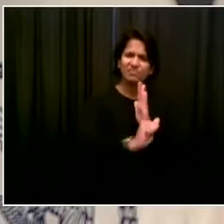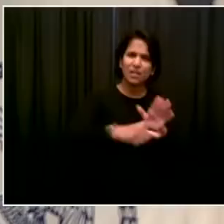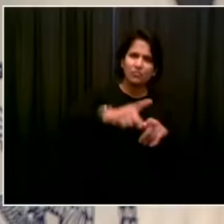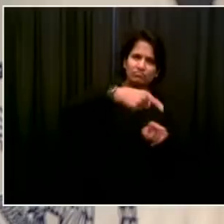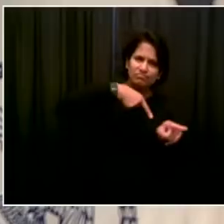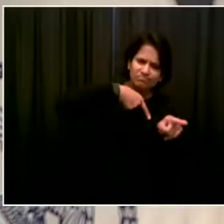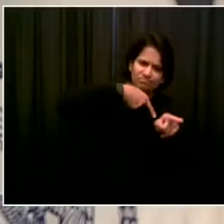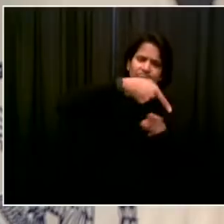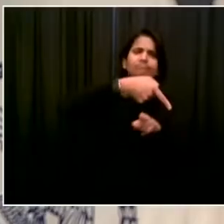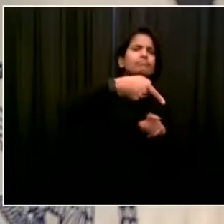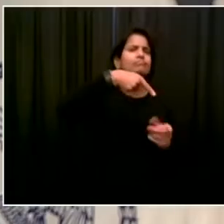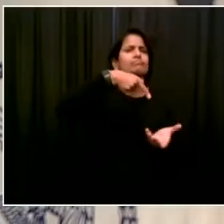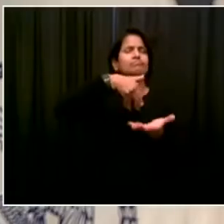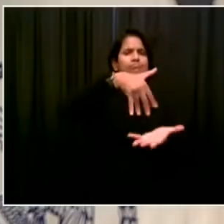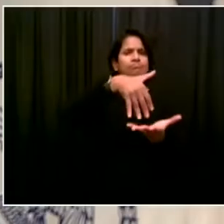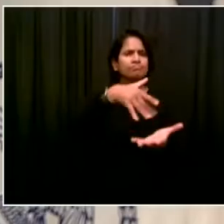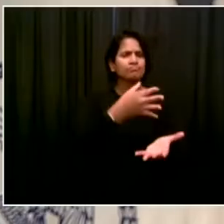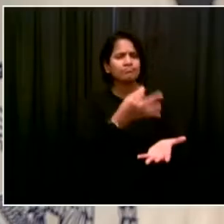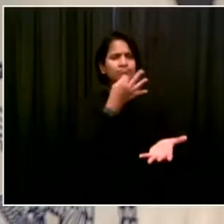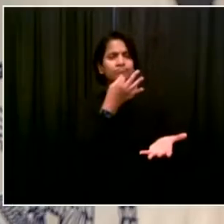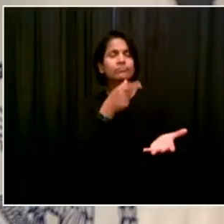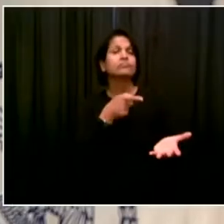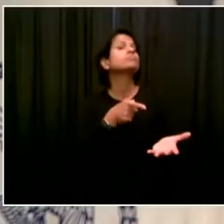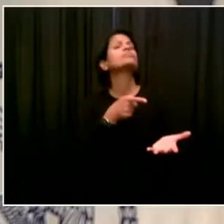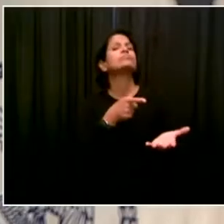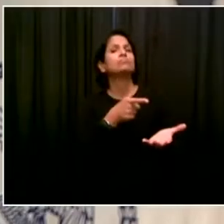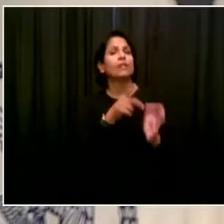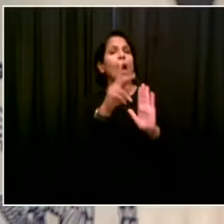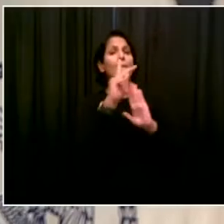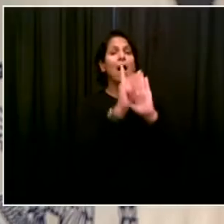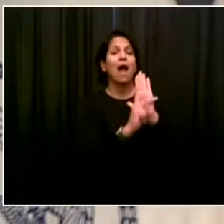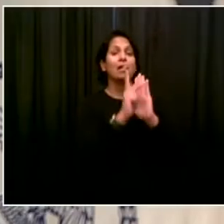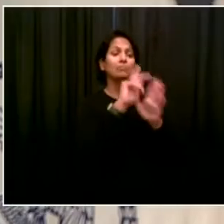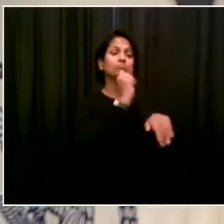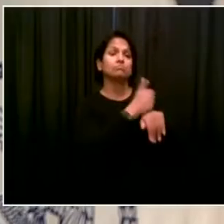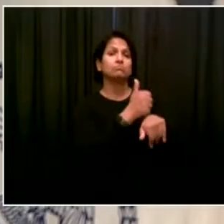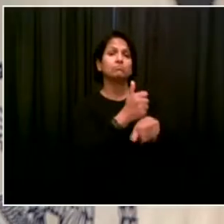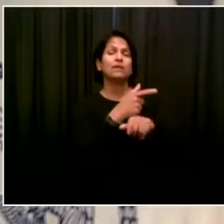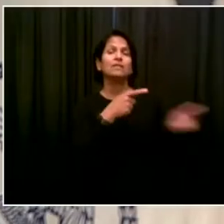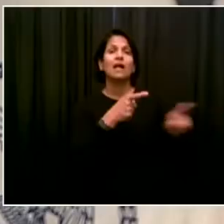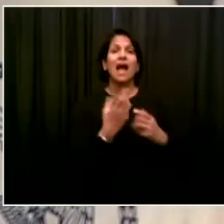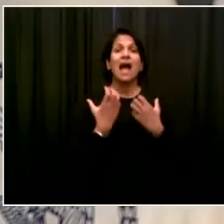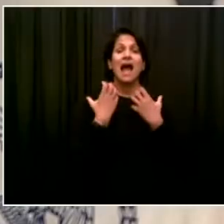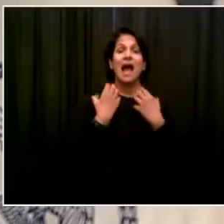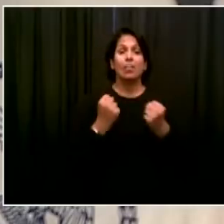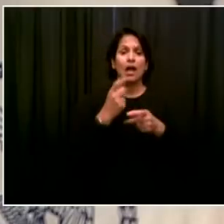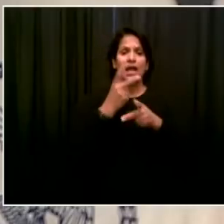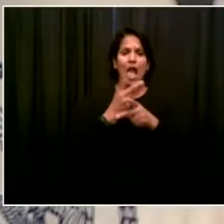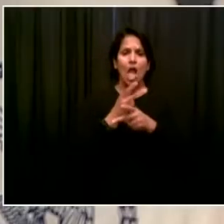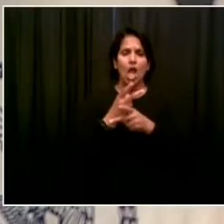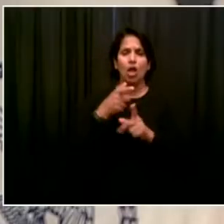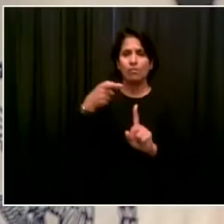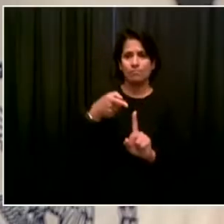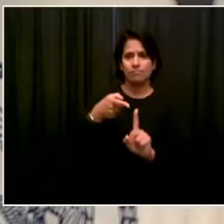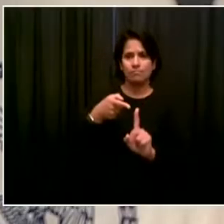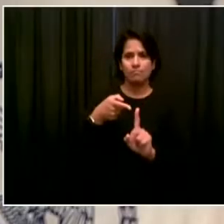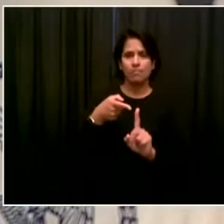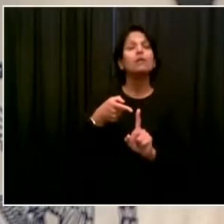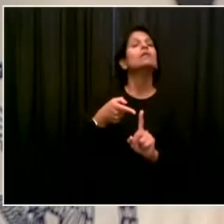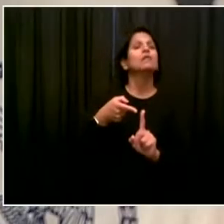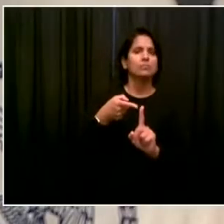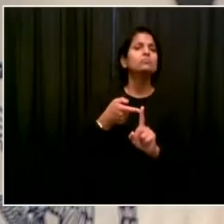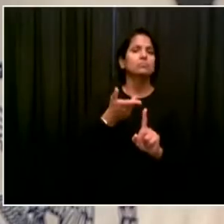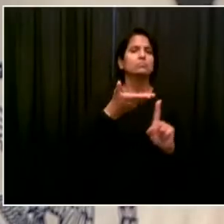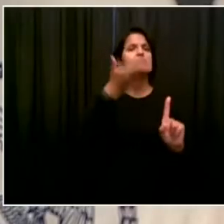the policies to provide health care, but also done health care at the front line. She led a number of key policy